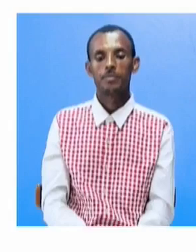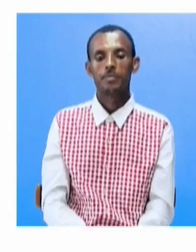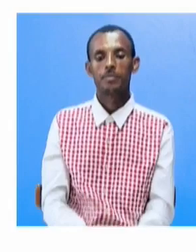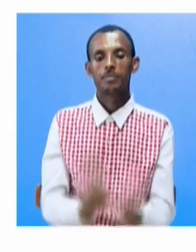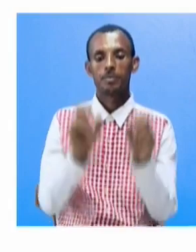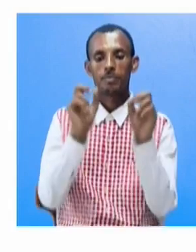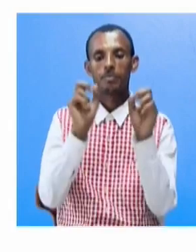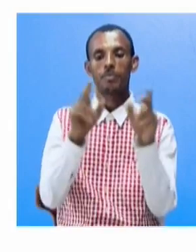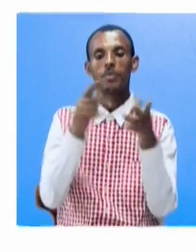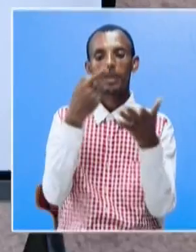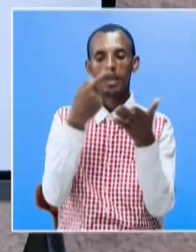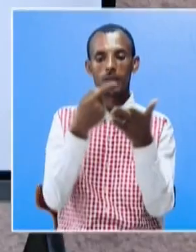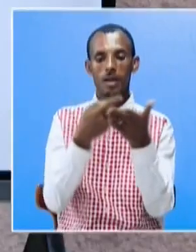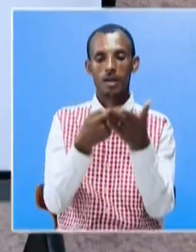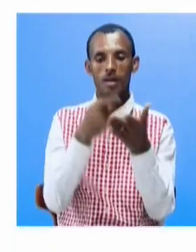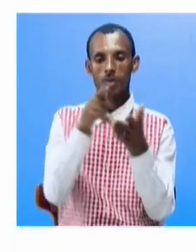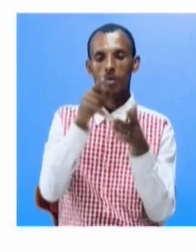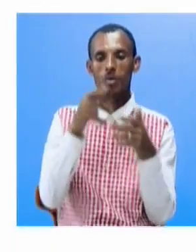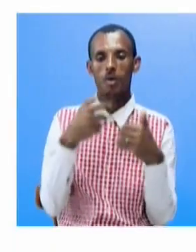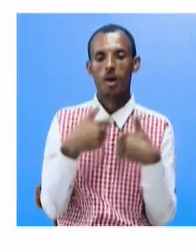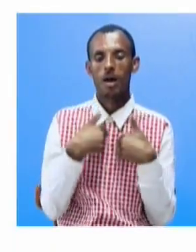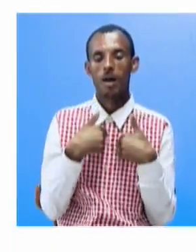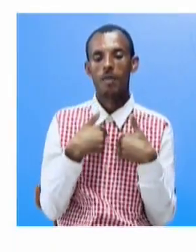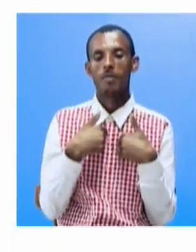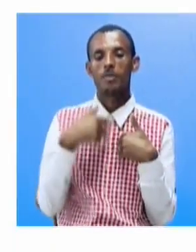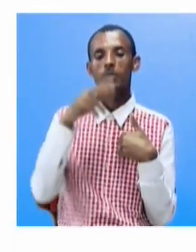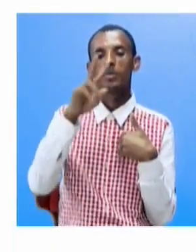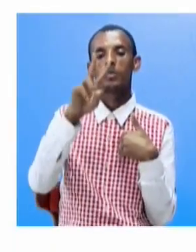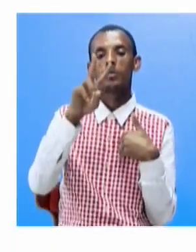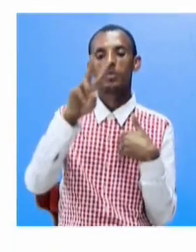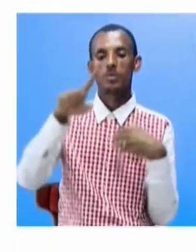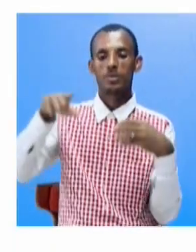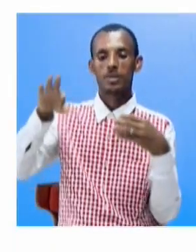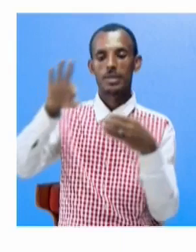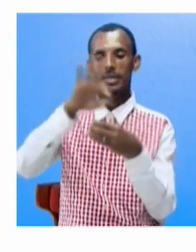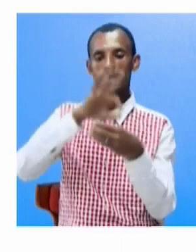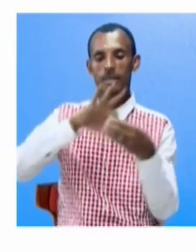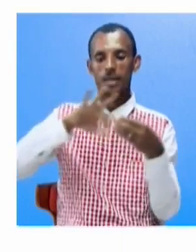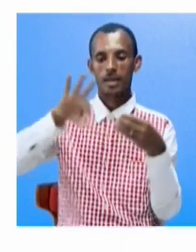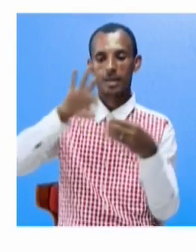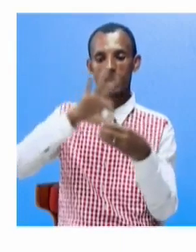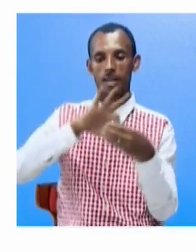Okay, here you have two circles.